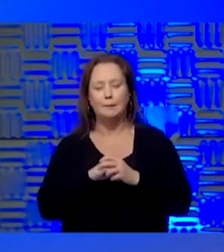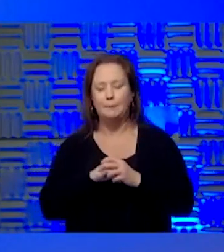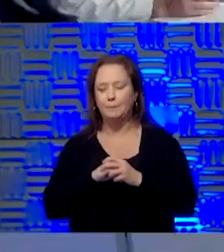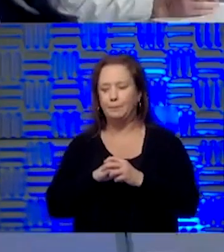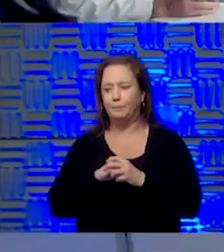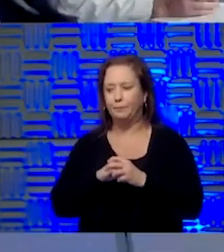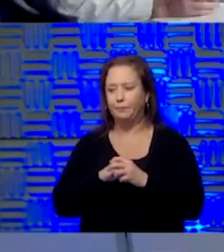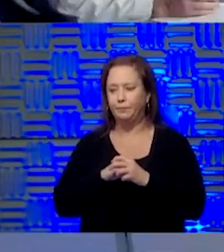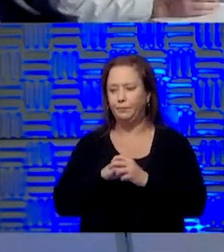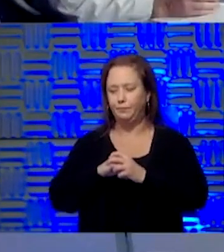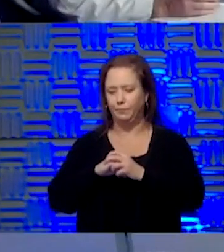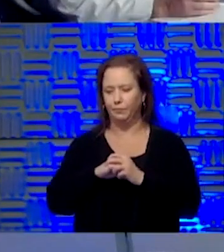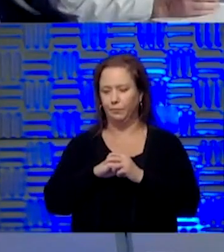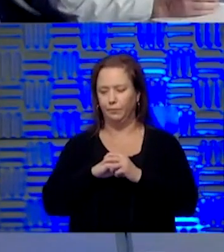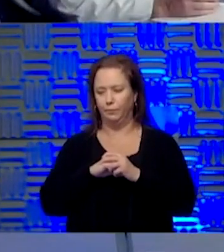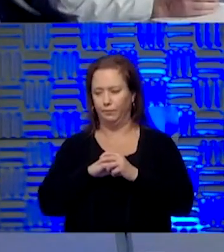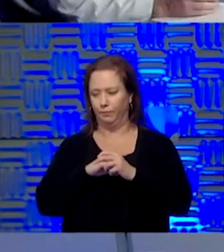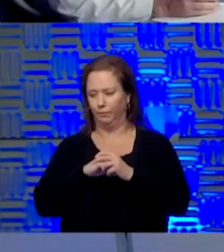Next question.